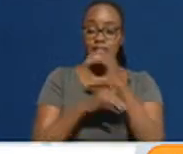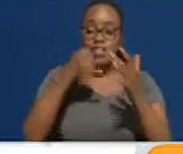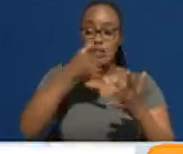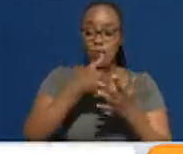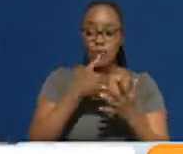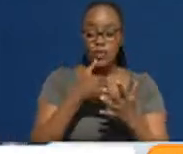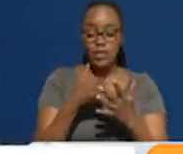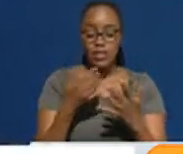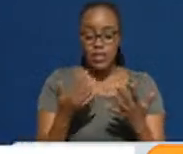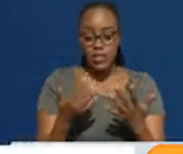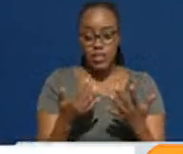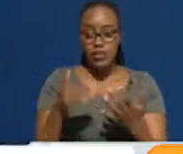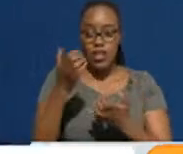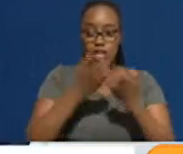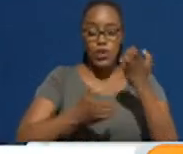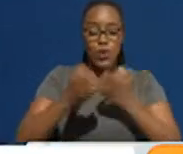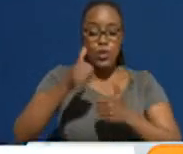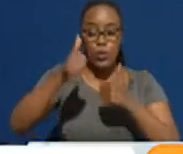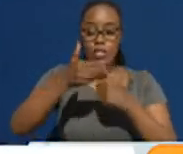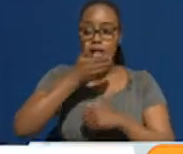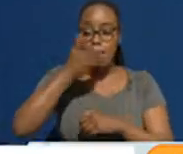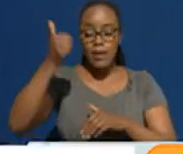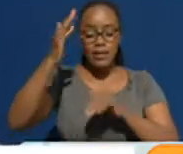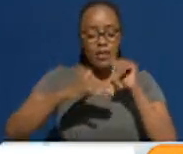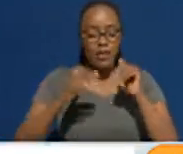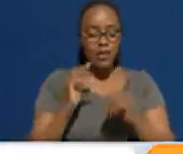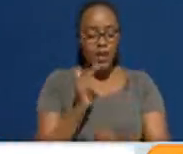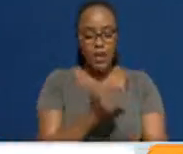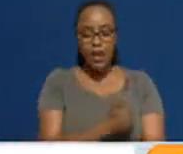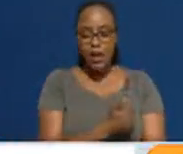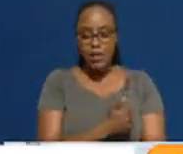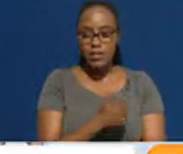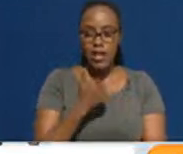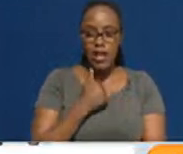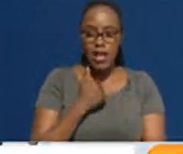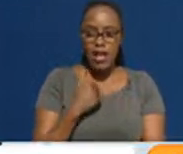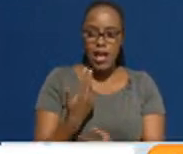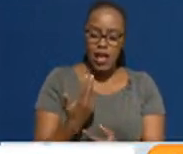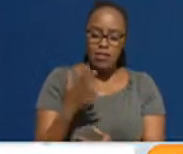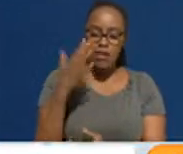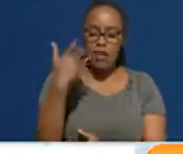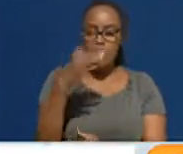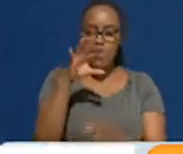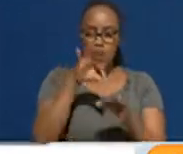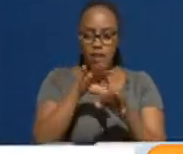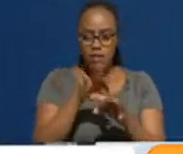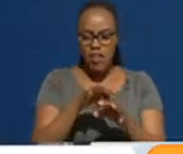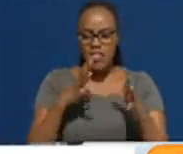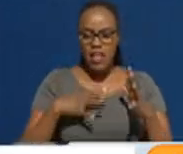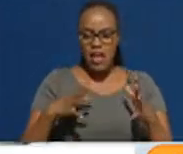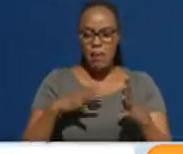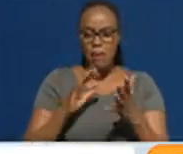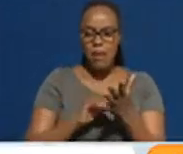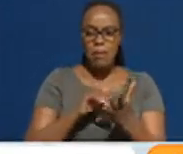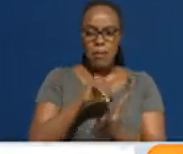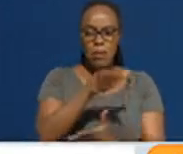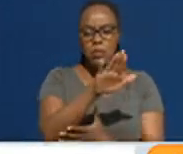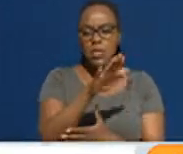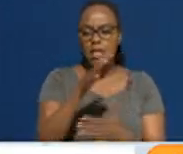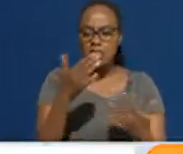including, you know, economies that are much greater than ours. You have mail-in ballots. People, you know, send your ballots.